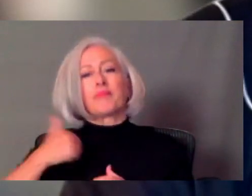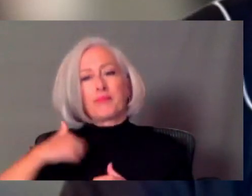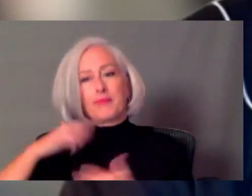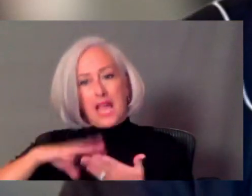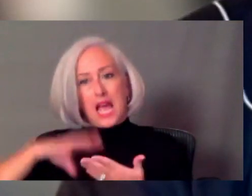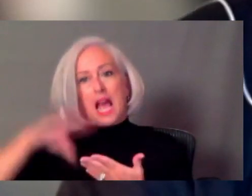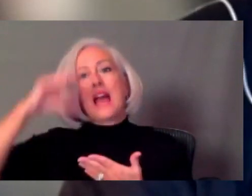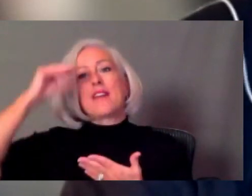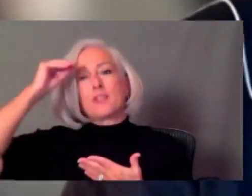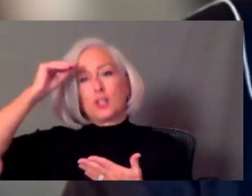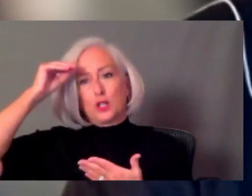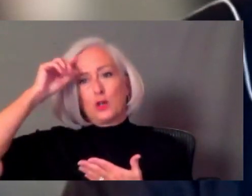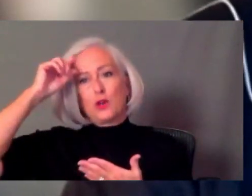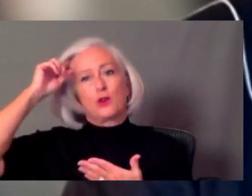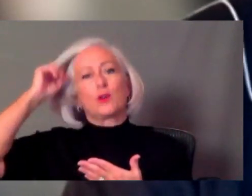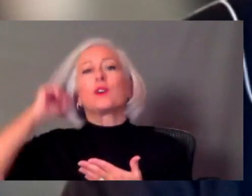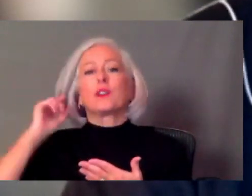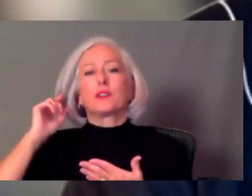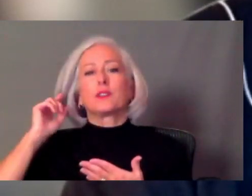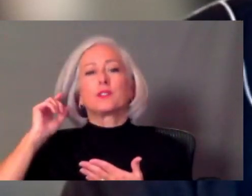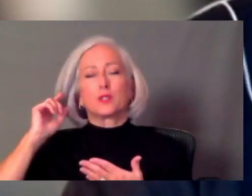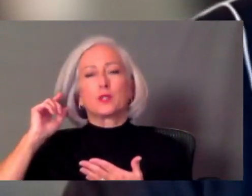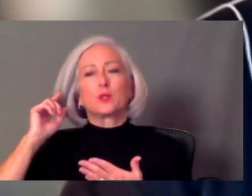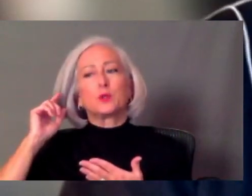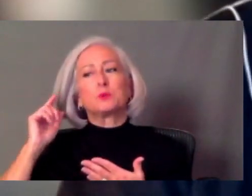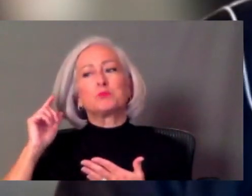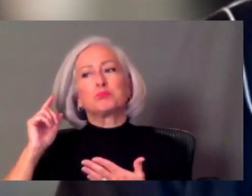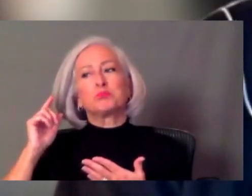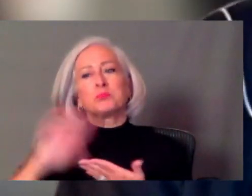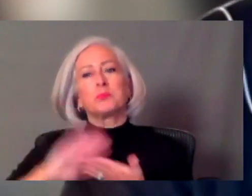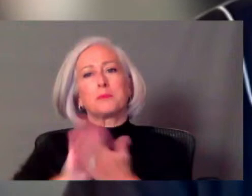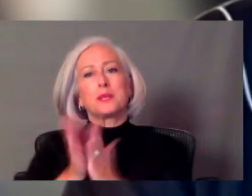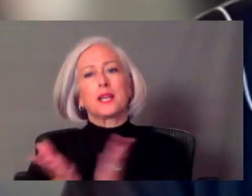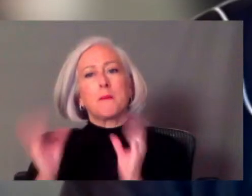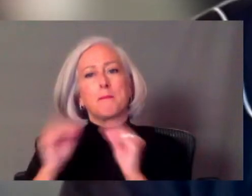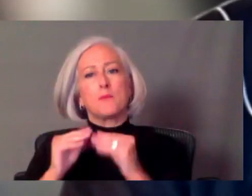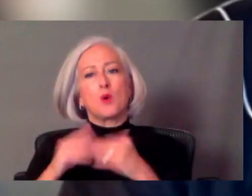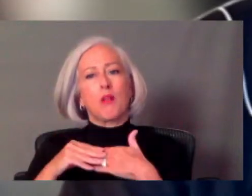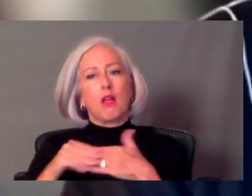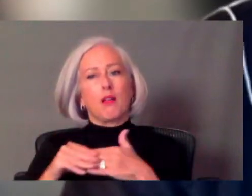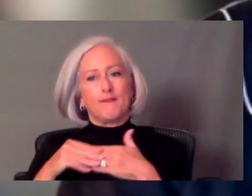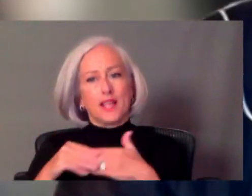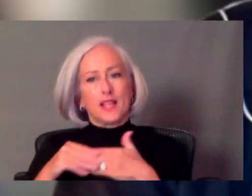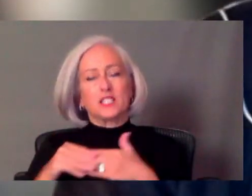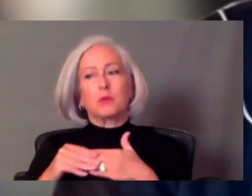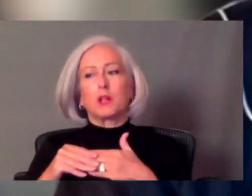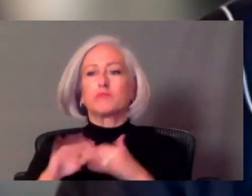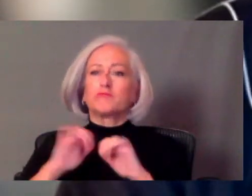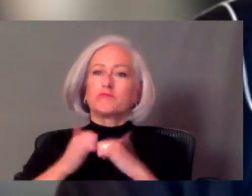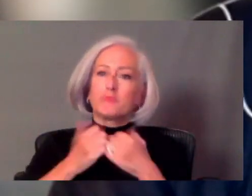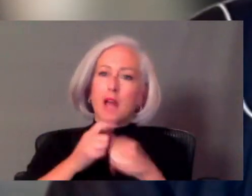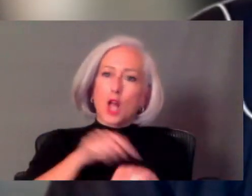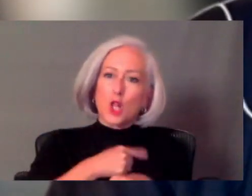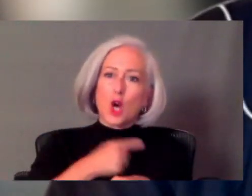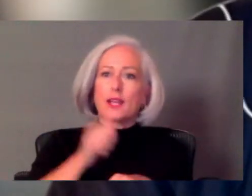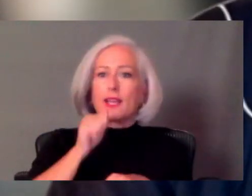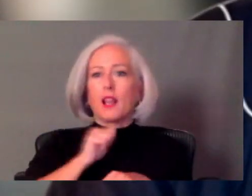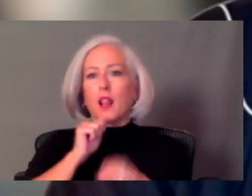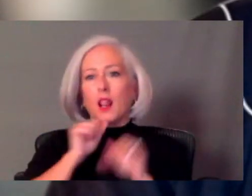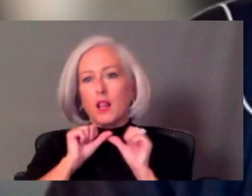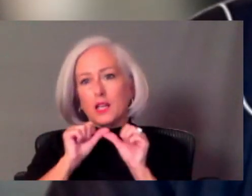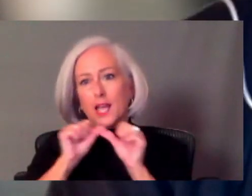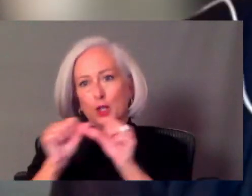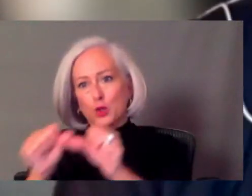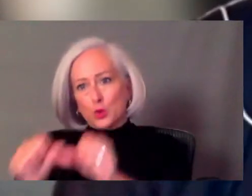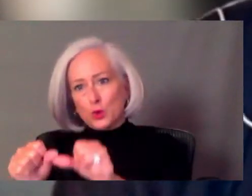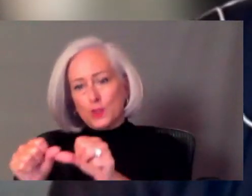minutes is better than no minutes, and trying to just do a little bit every day to try to help with that fatigue and